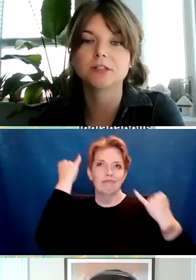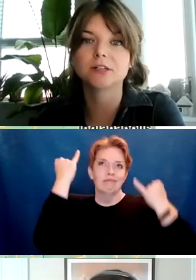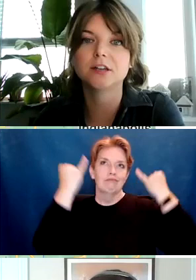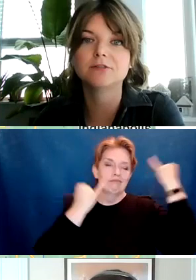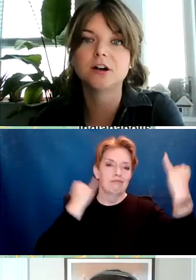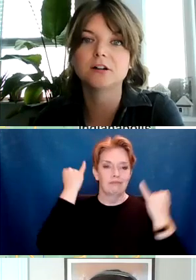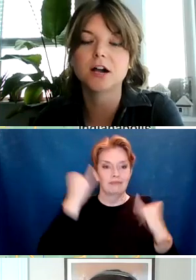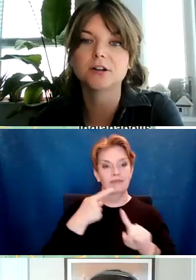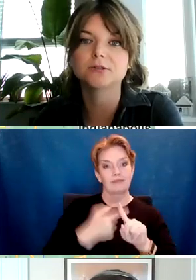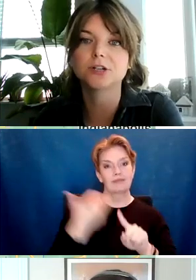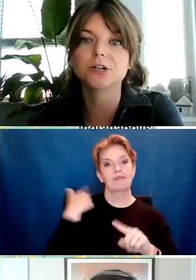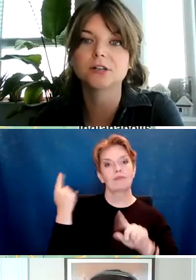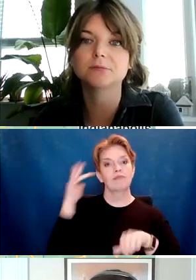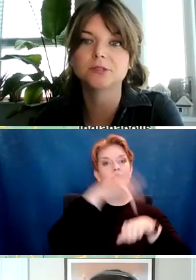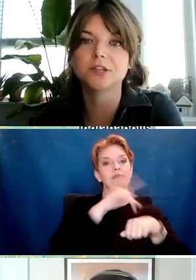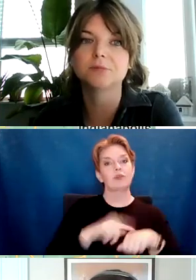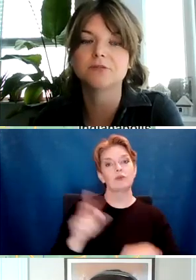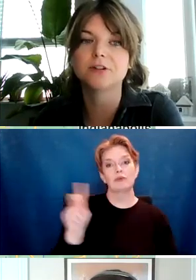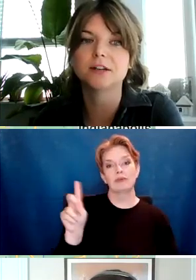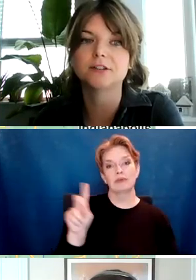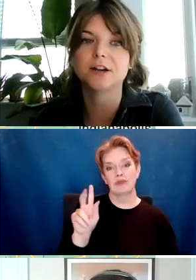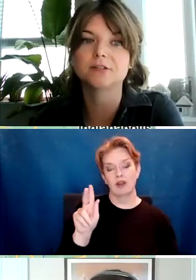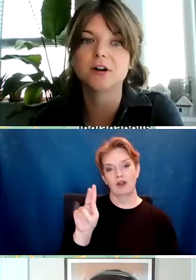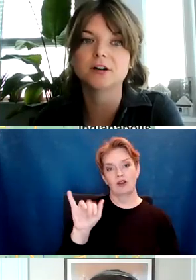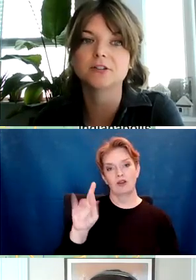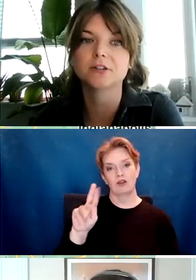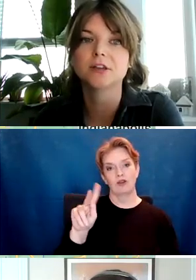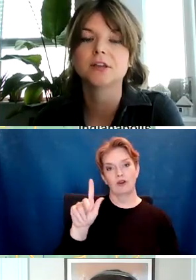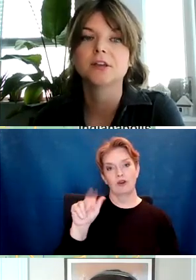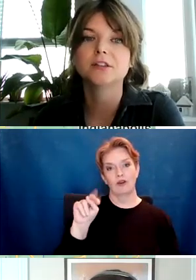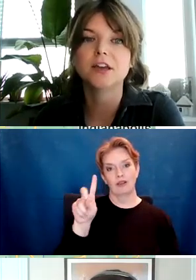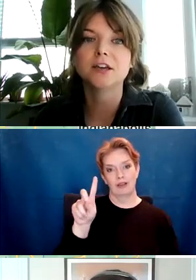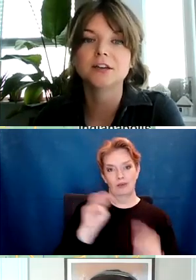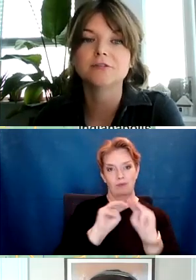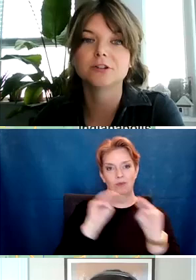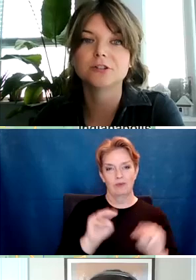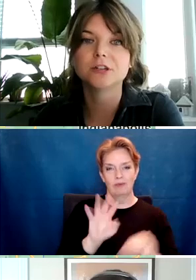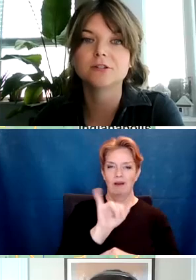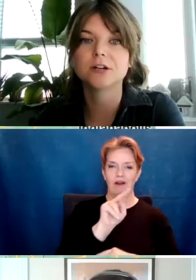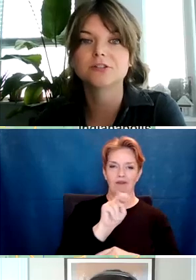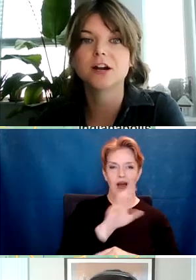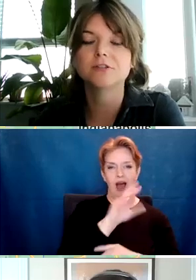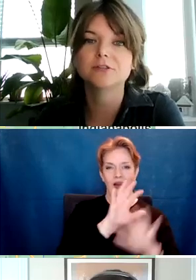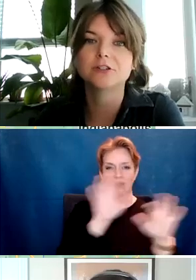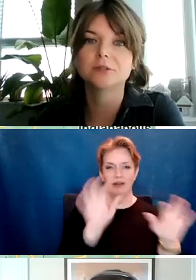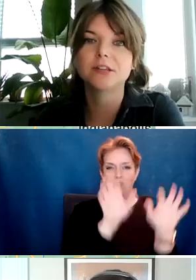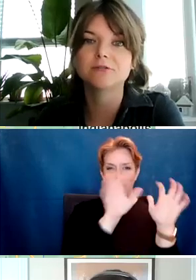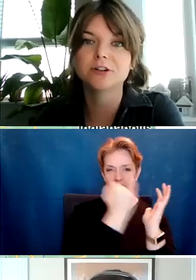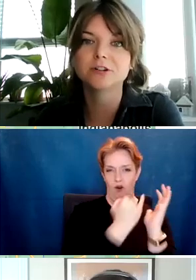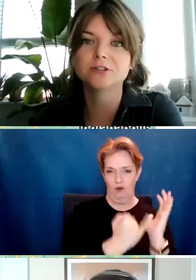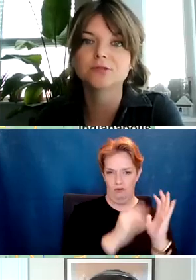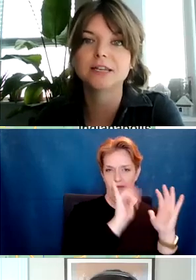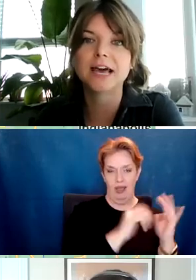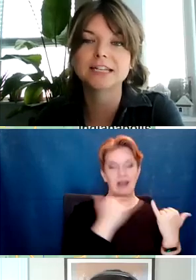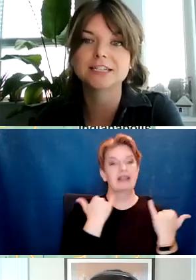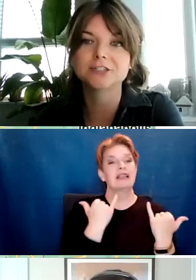we visited Denver, Colorado's Kirkland Museum of Fine and Decorative Art. Today, virtually, we are traveling from